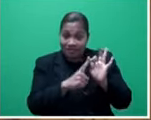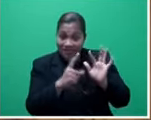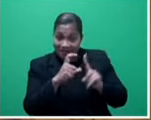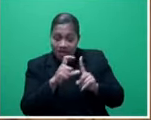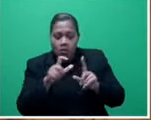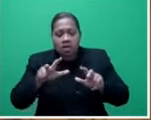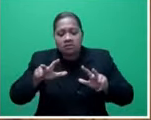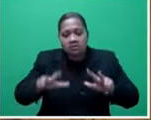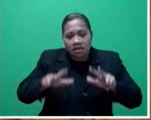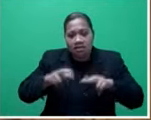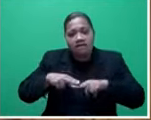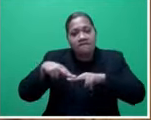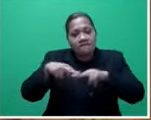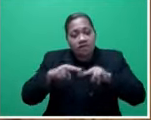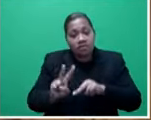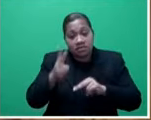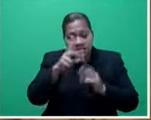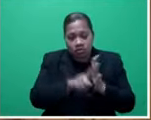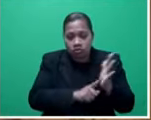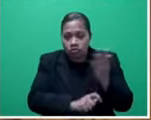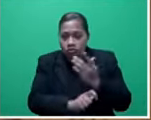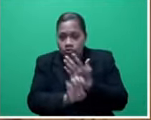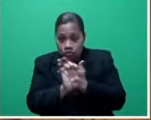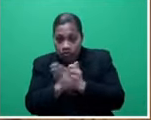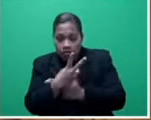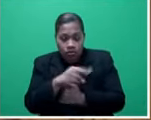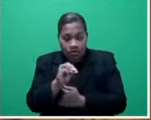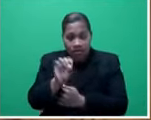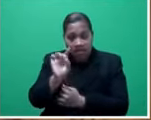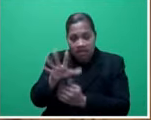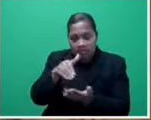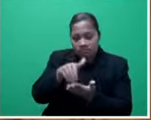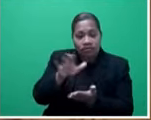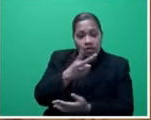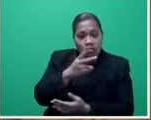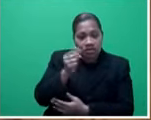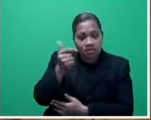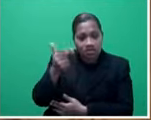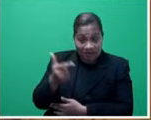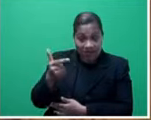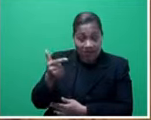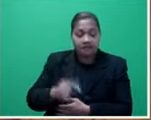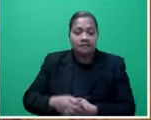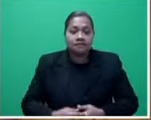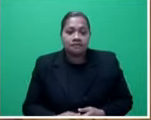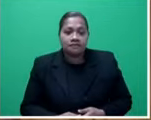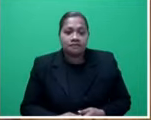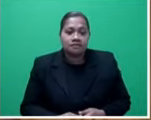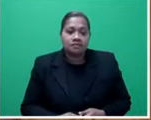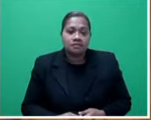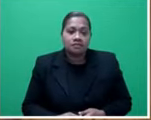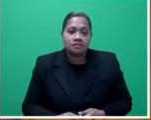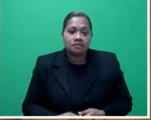by Fiji on 2nd June 2010 and ratified in 2017. Honourable Speaker, further,